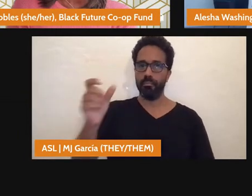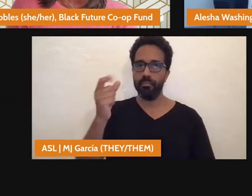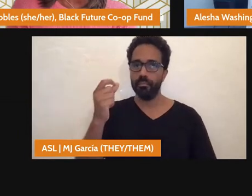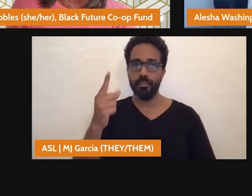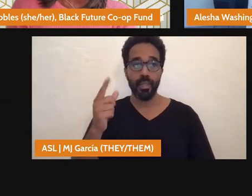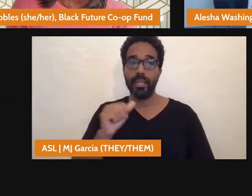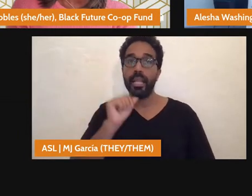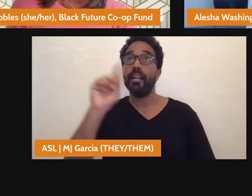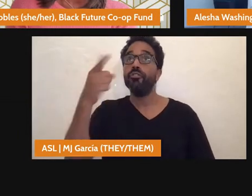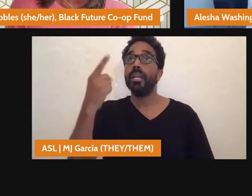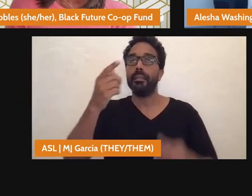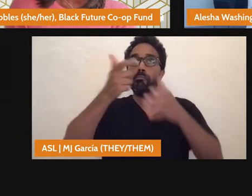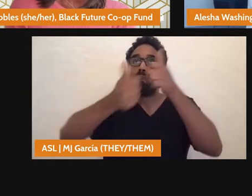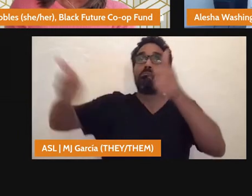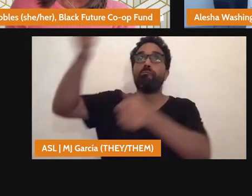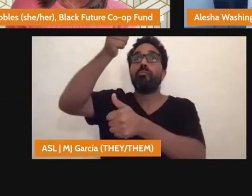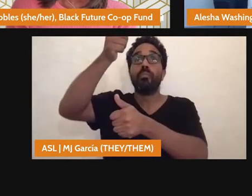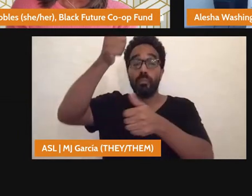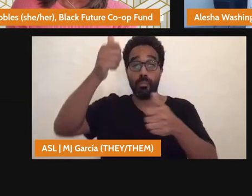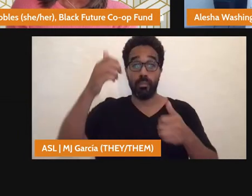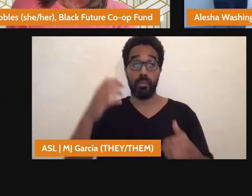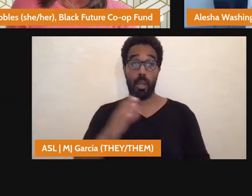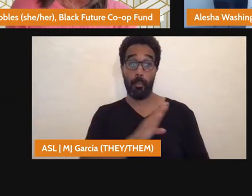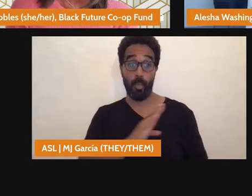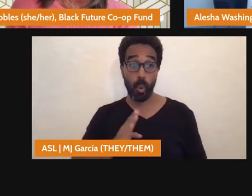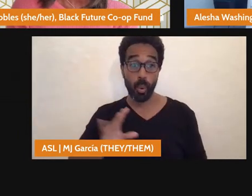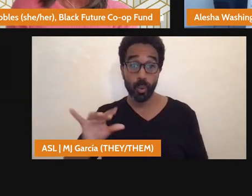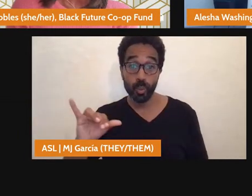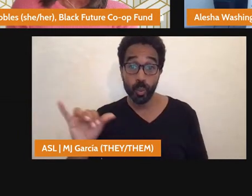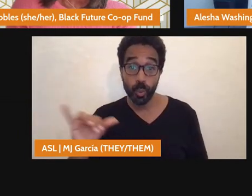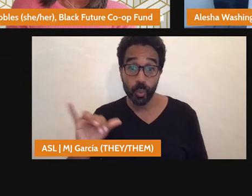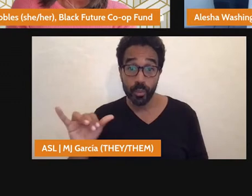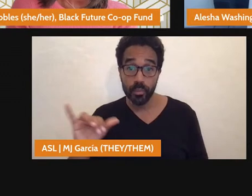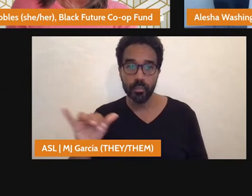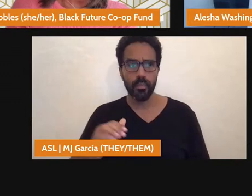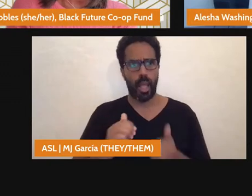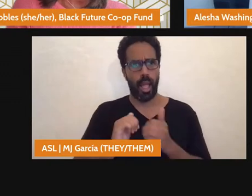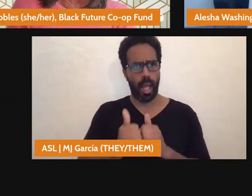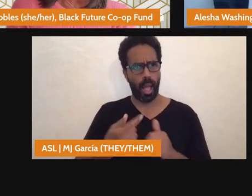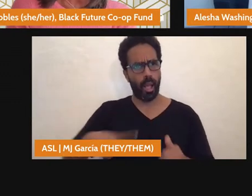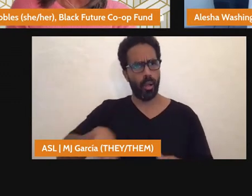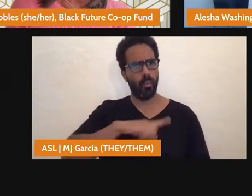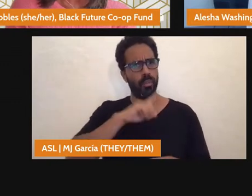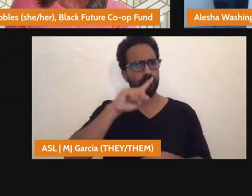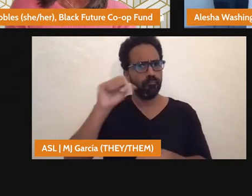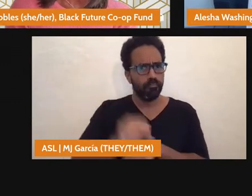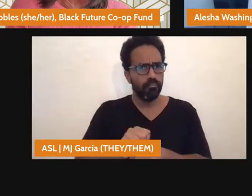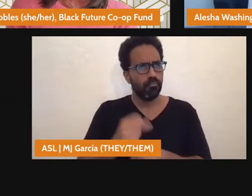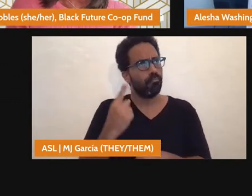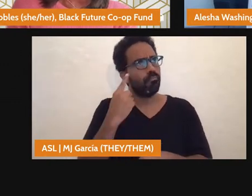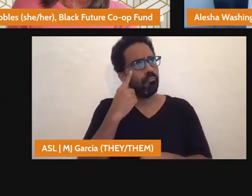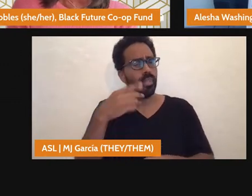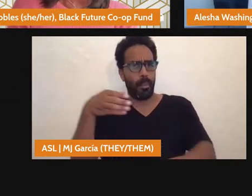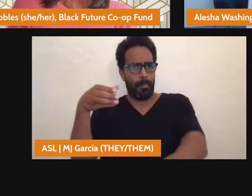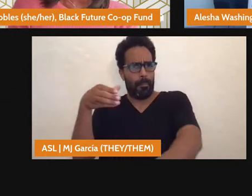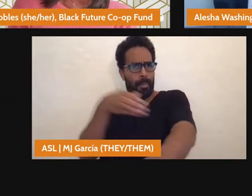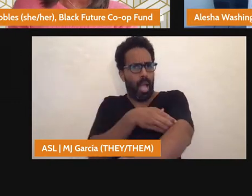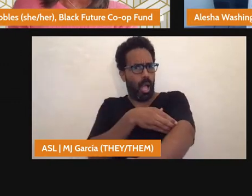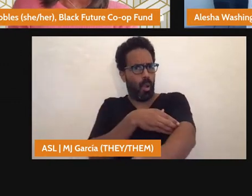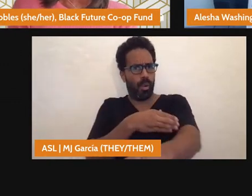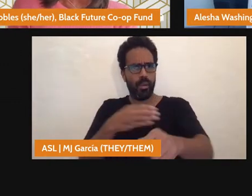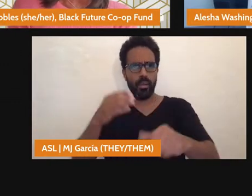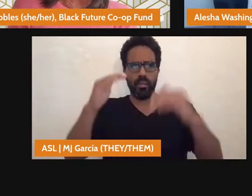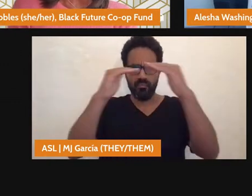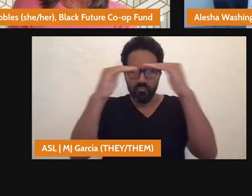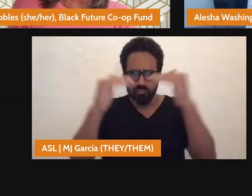just how did we treat the Black people today? It was also like, how do we actually think about power within this organization? It's exciting stuff when you